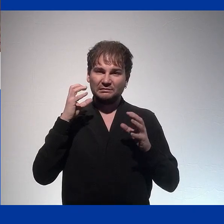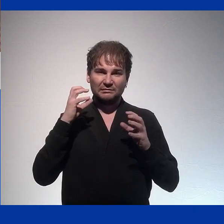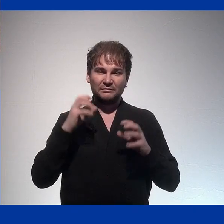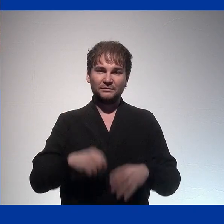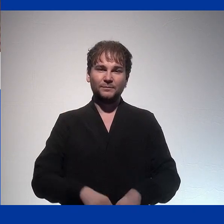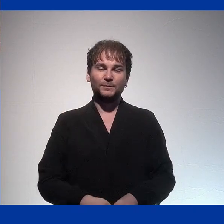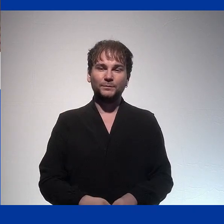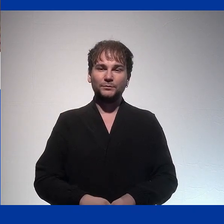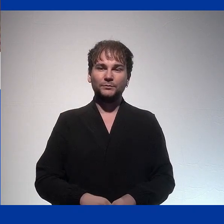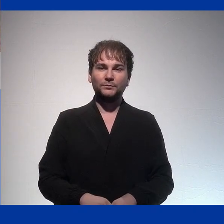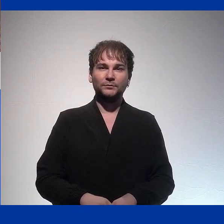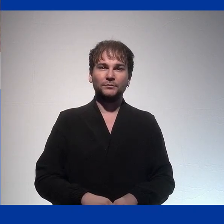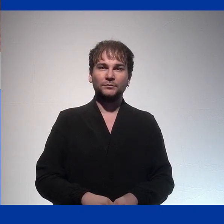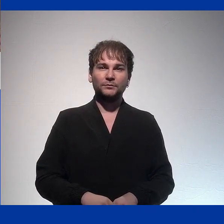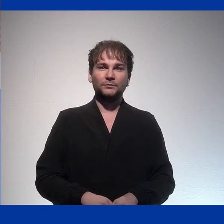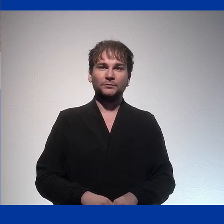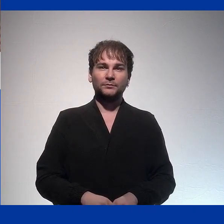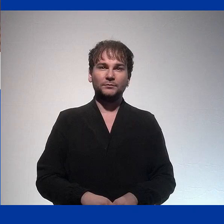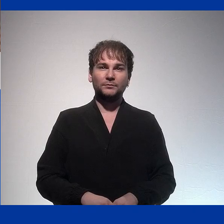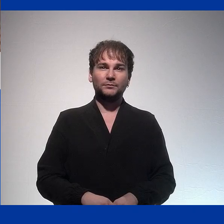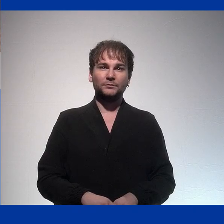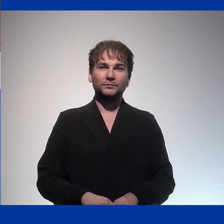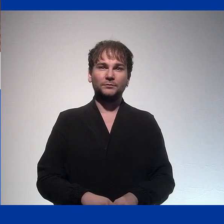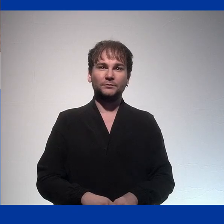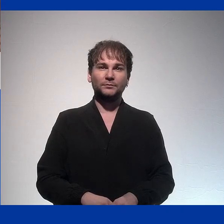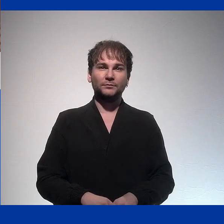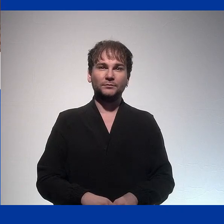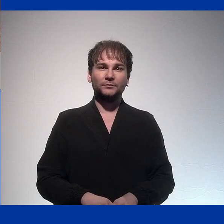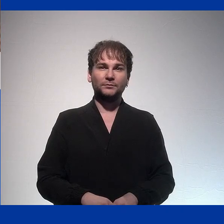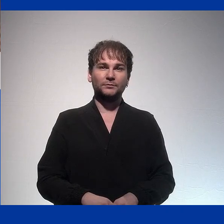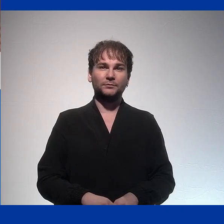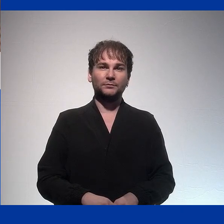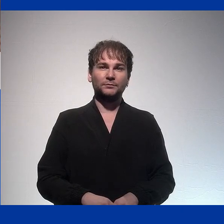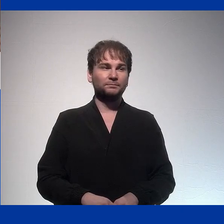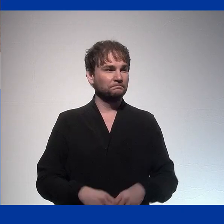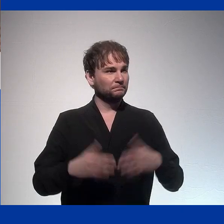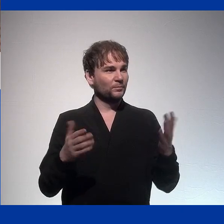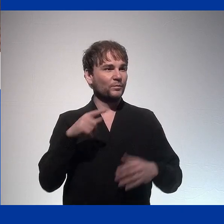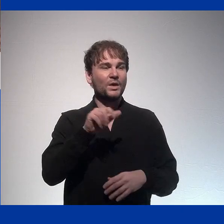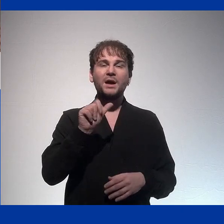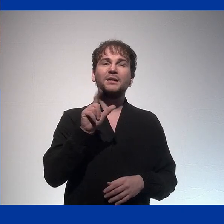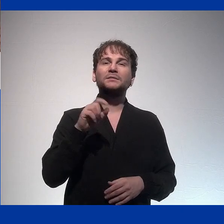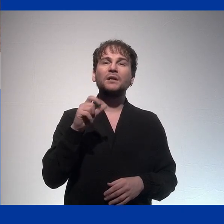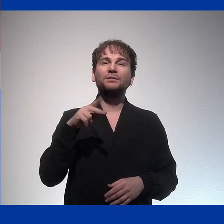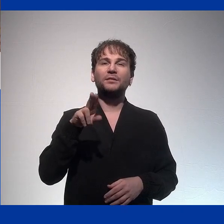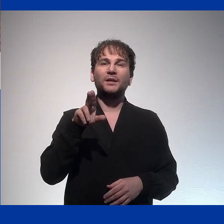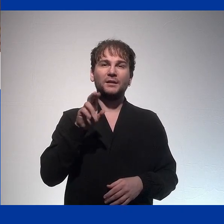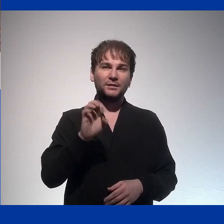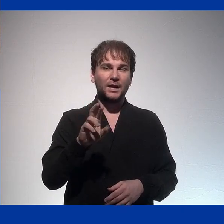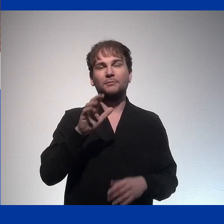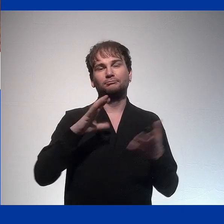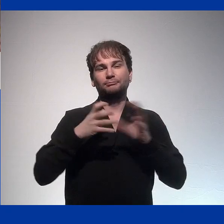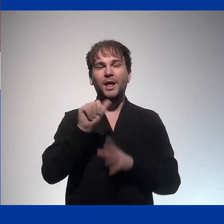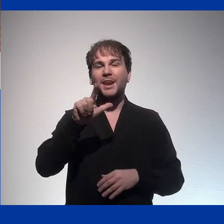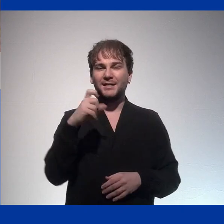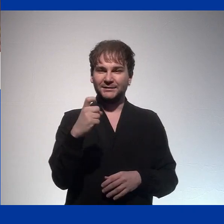me Alex. I'm very happy to be here, very grateful. I want also to give a special word to the organizers of